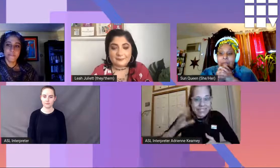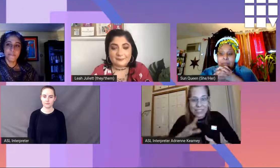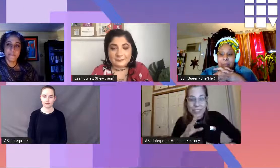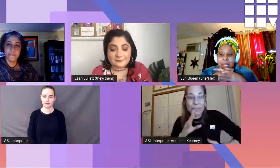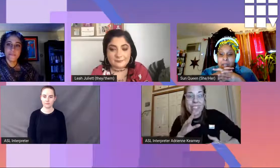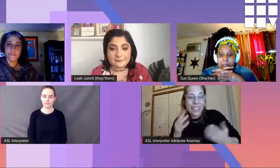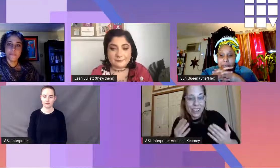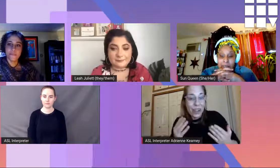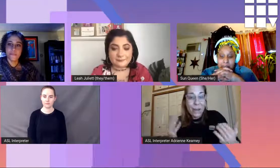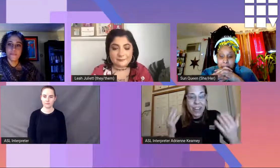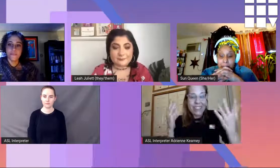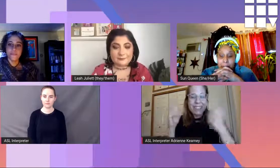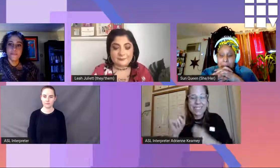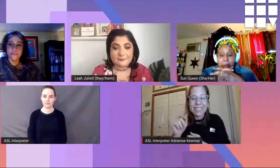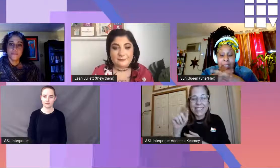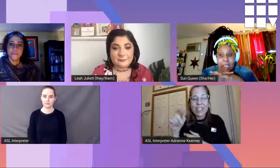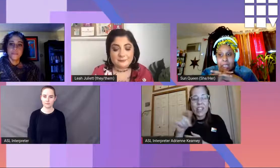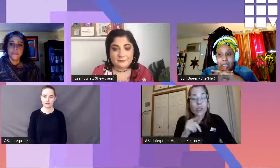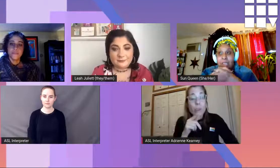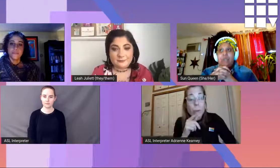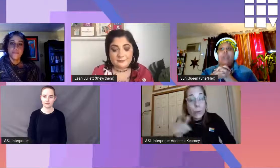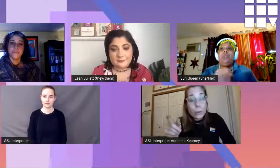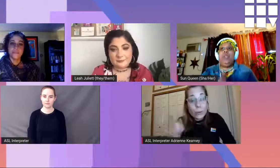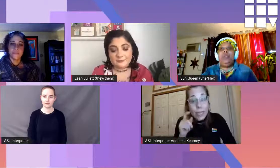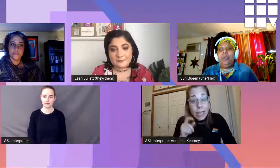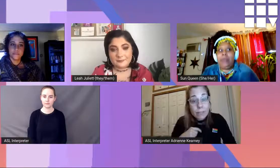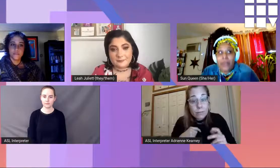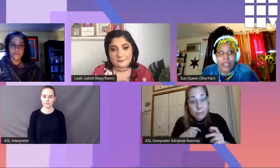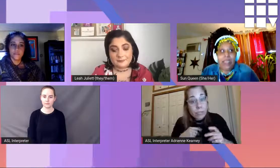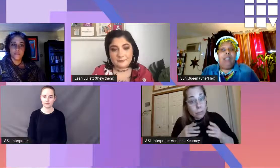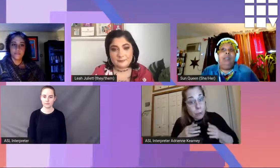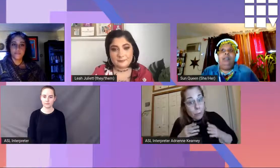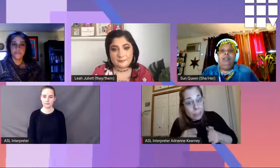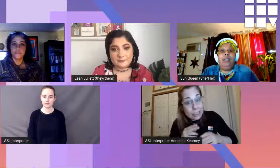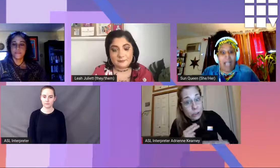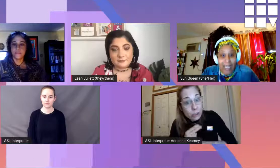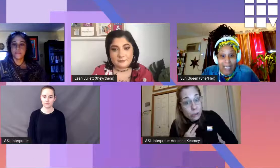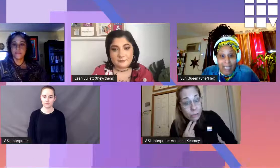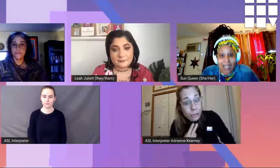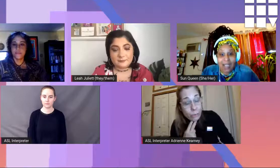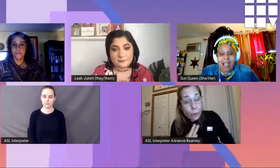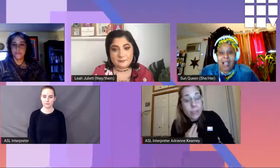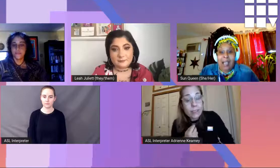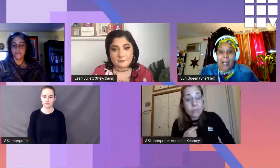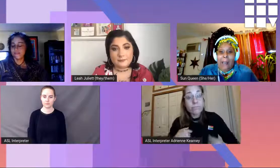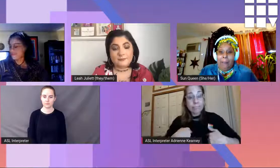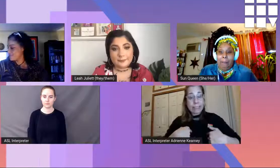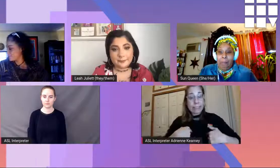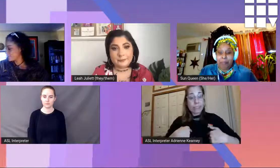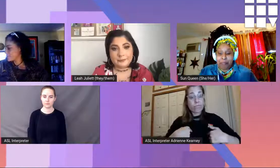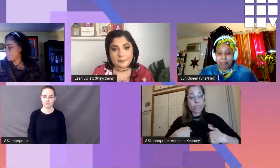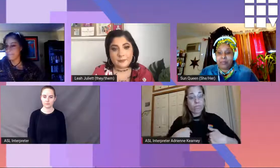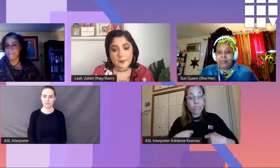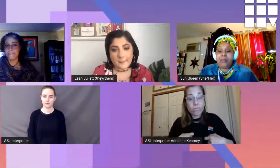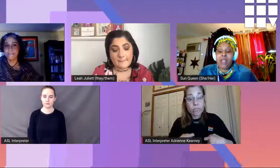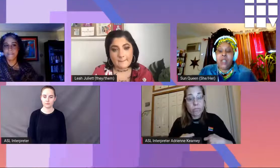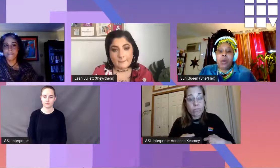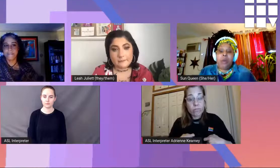Who gave me permission to use my voice? I did.